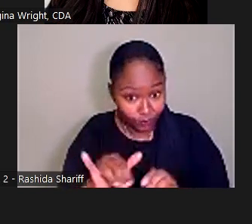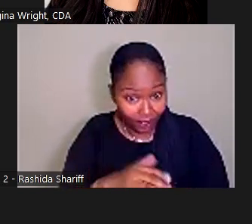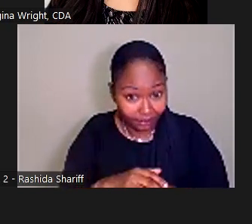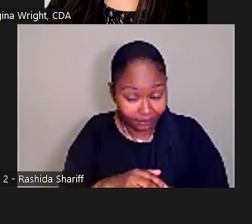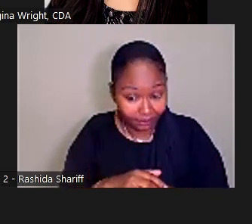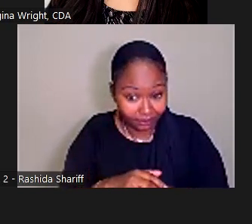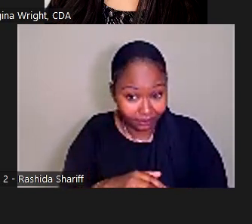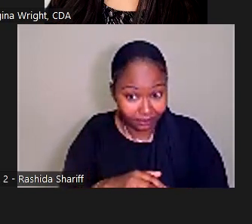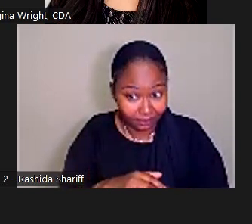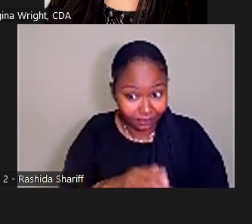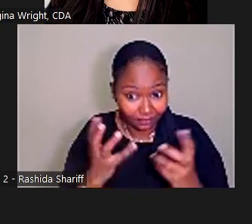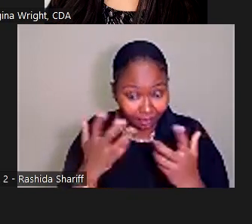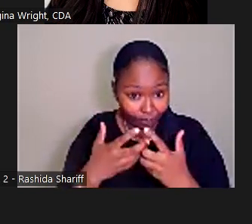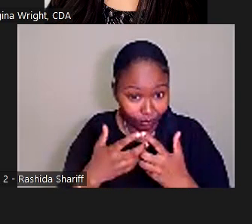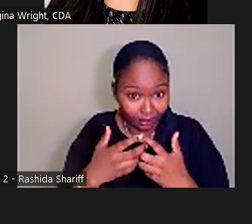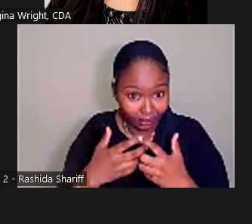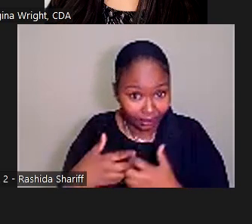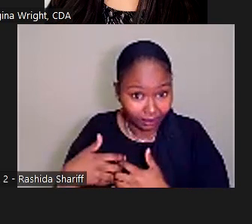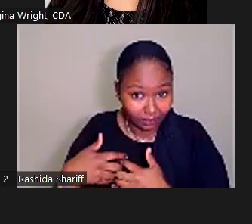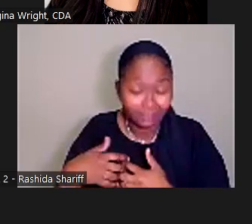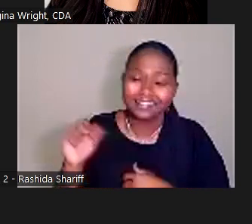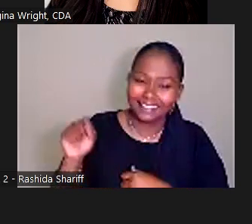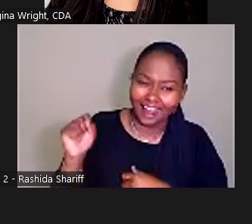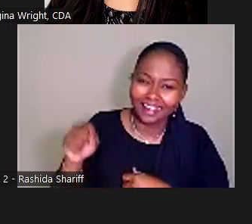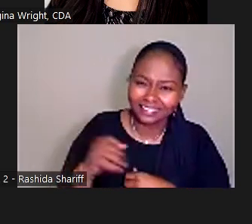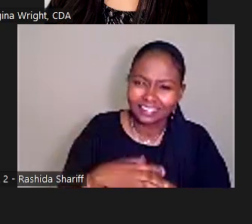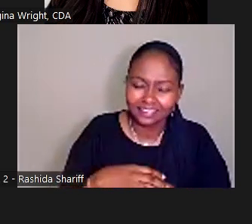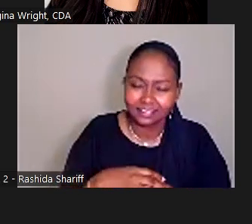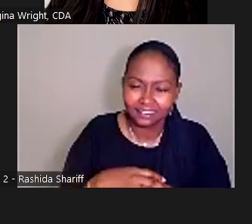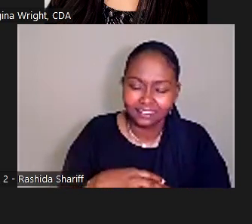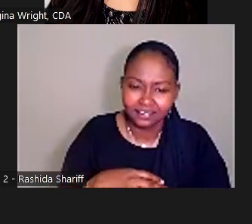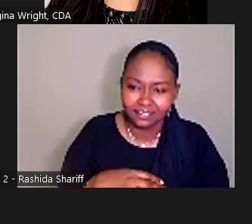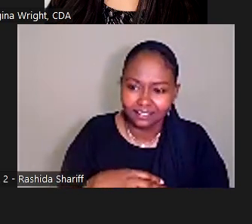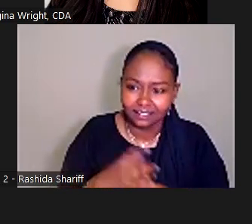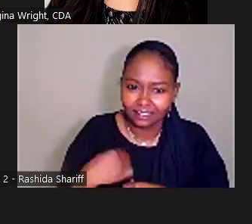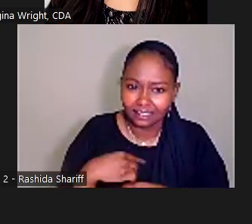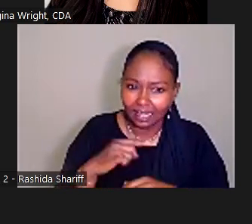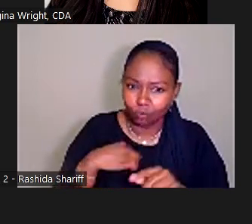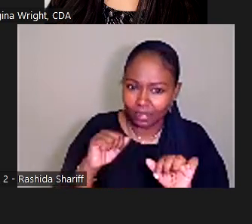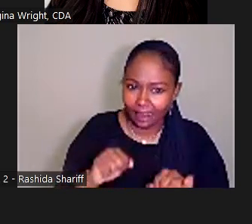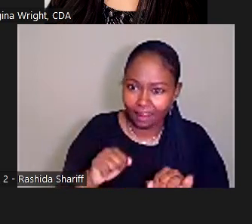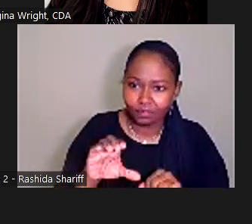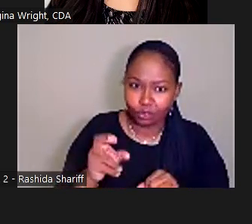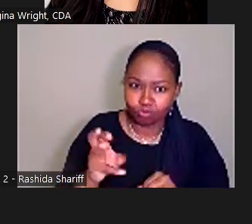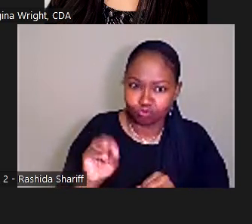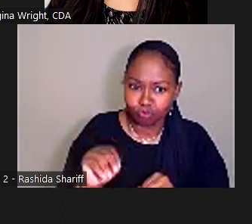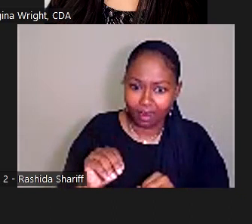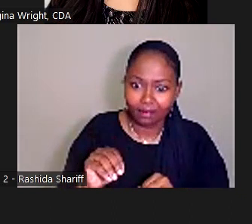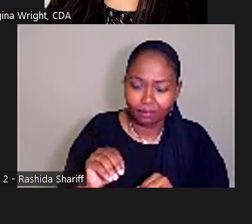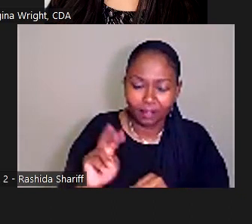Yeah, can we group everything together so that crime victims only have to make one